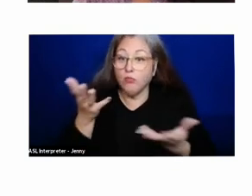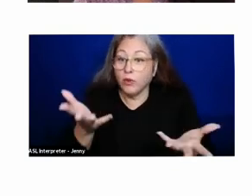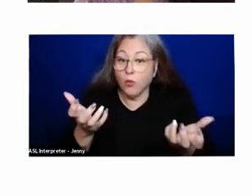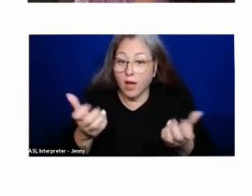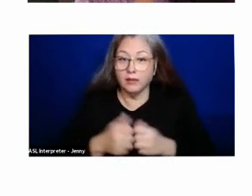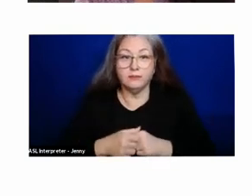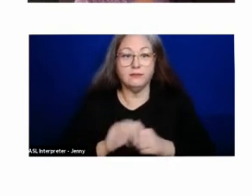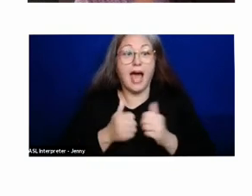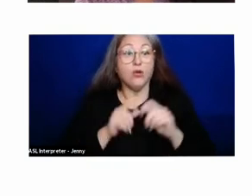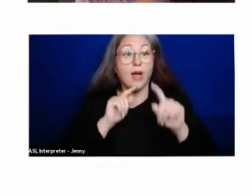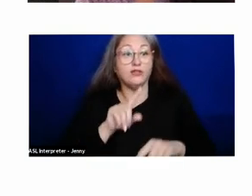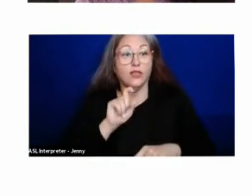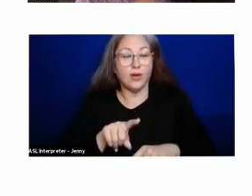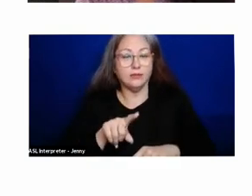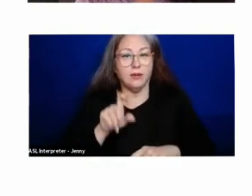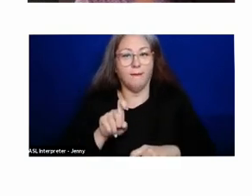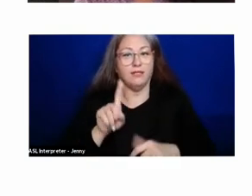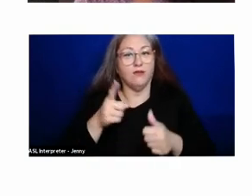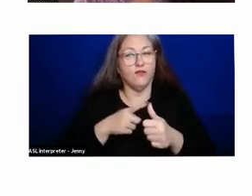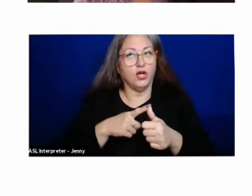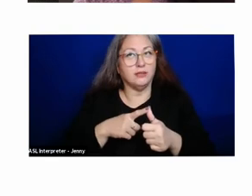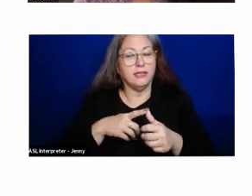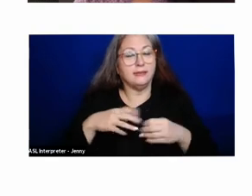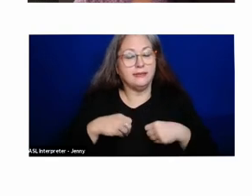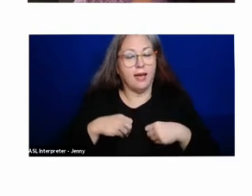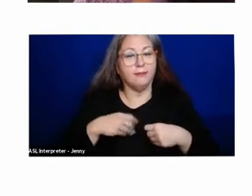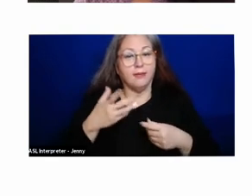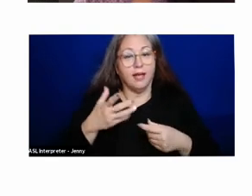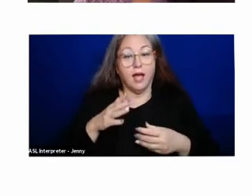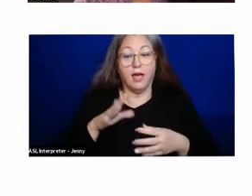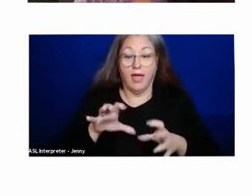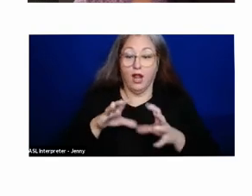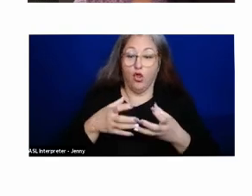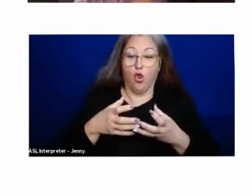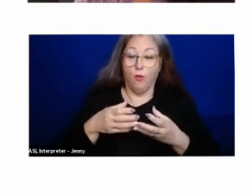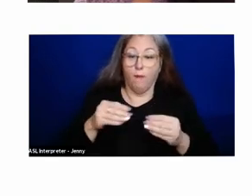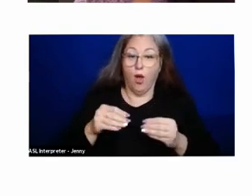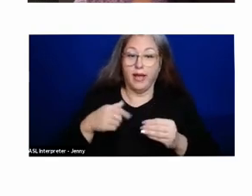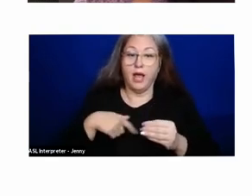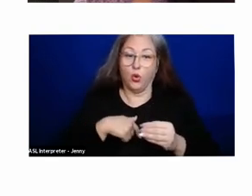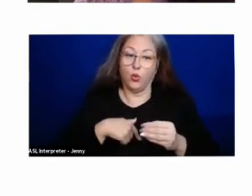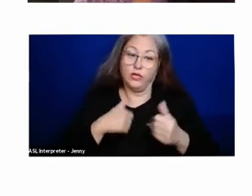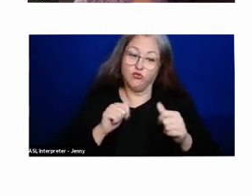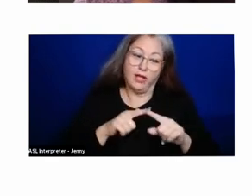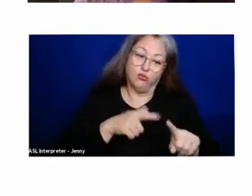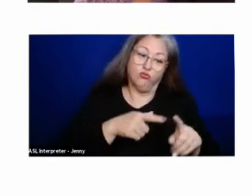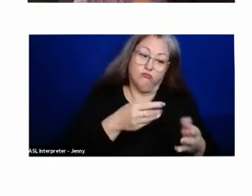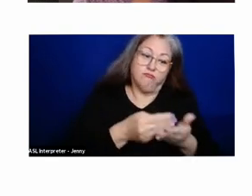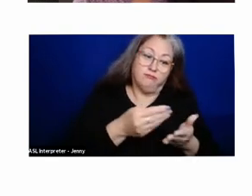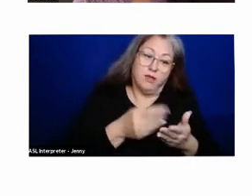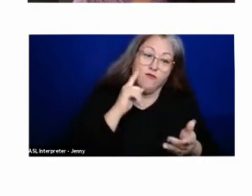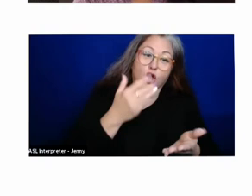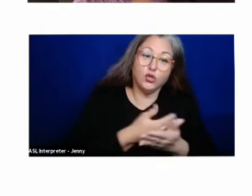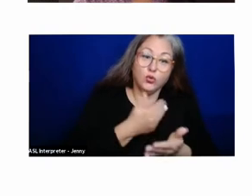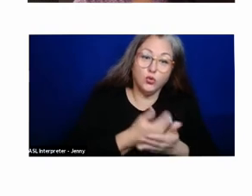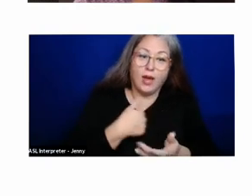To answer that question, we will need to reckon with the fact that the global north blew the budget on new clothing, and we did so in less than 100 years.